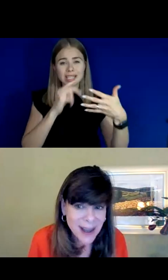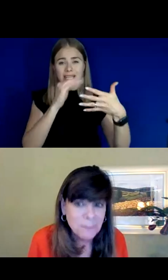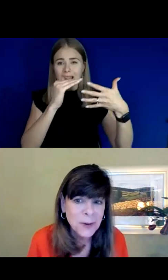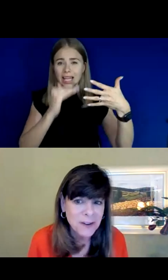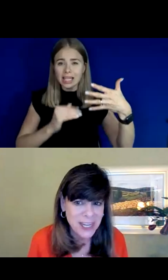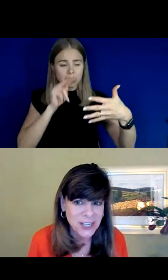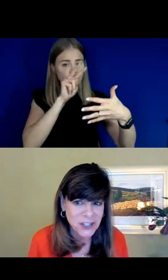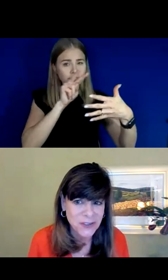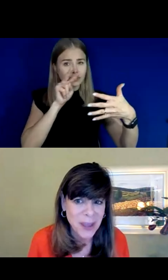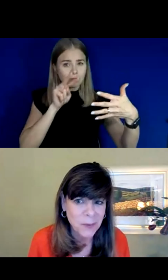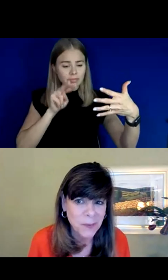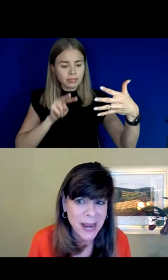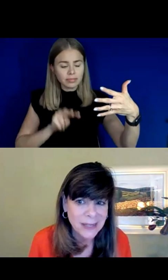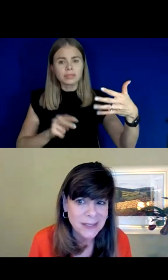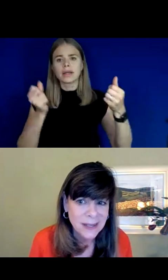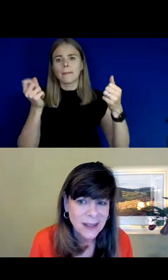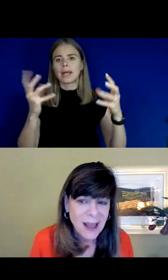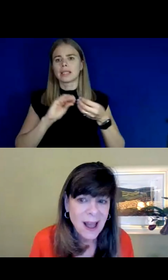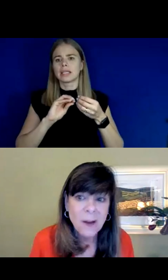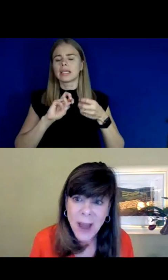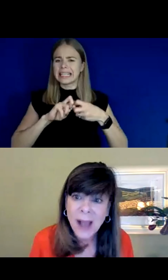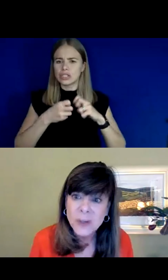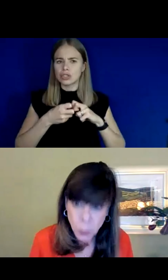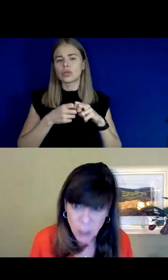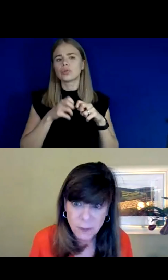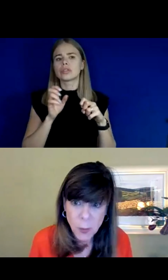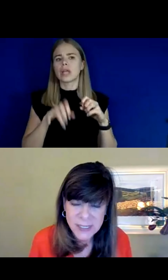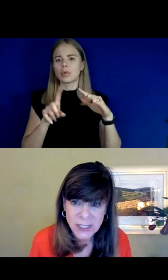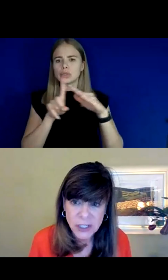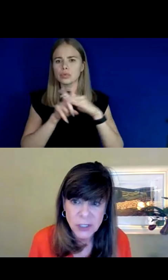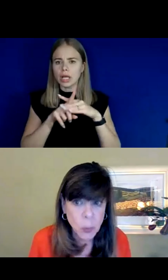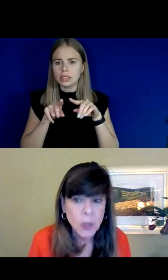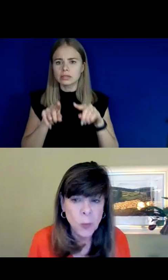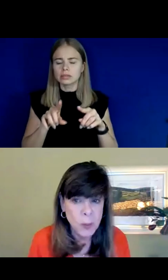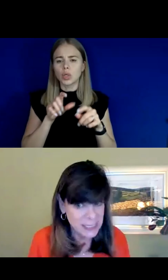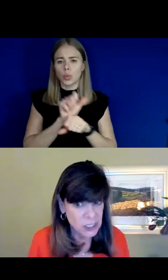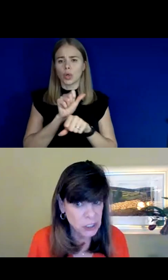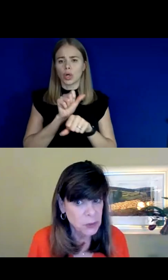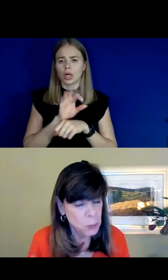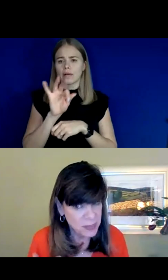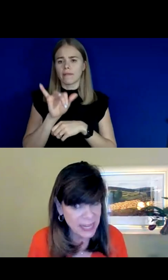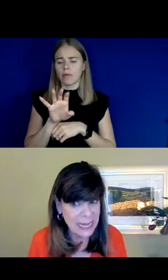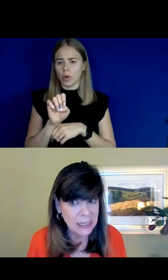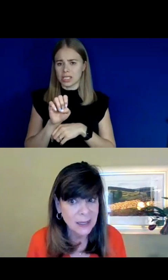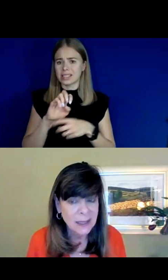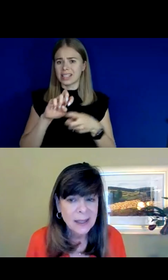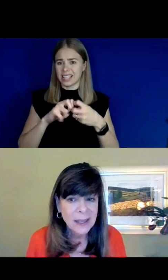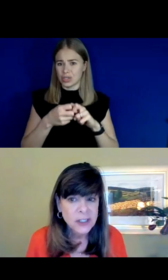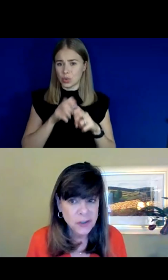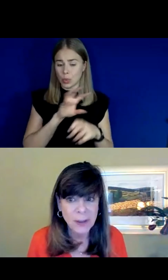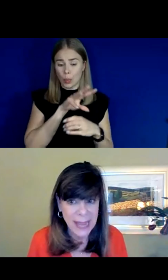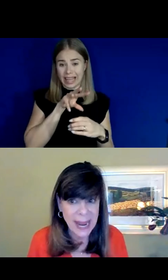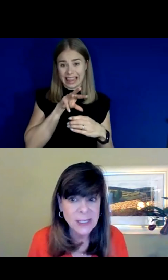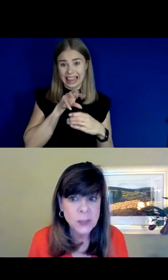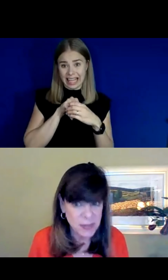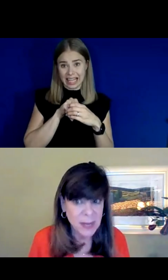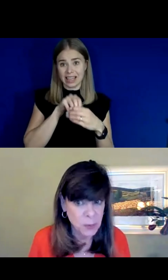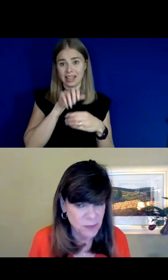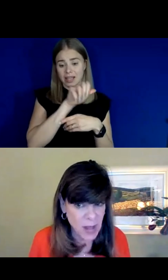a number of issues that were raised around workforce issues within